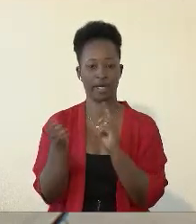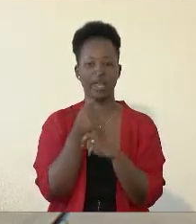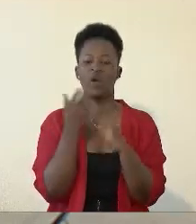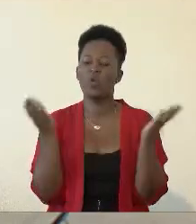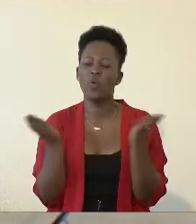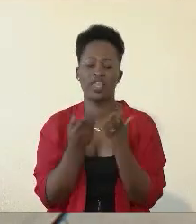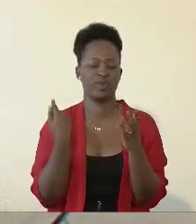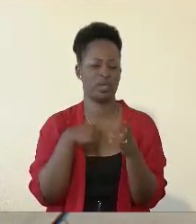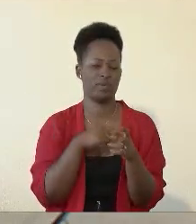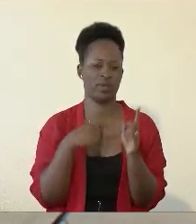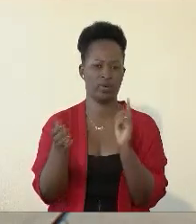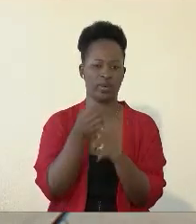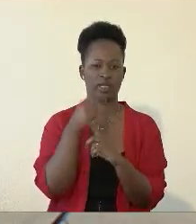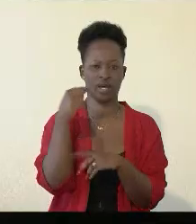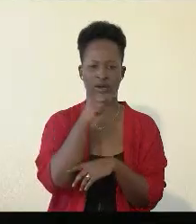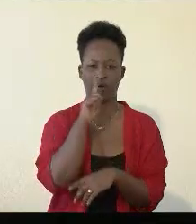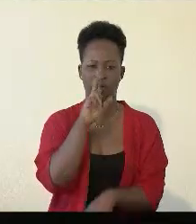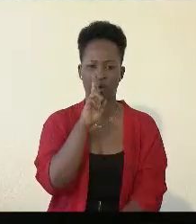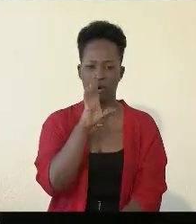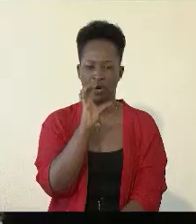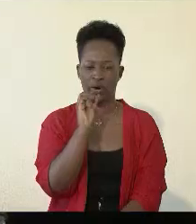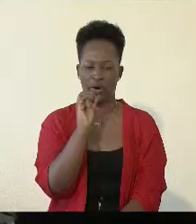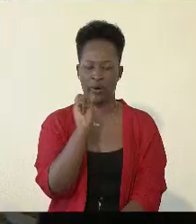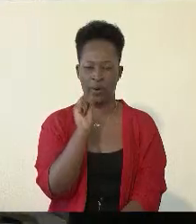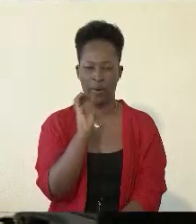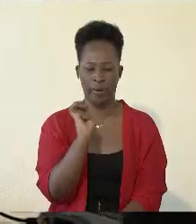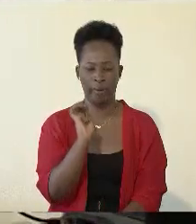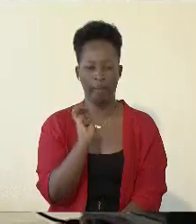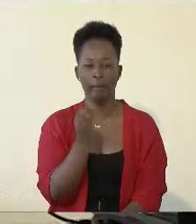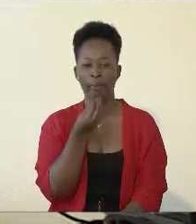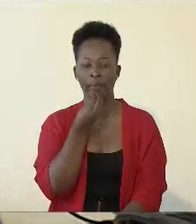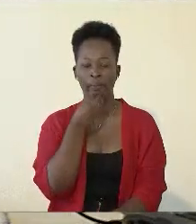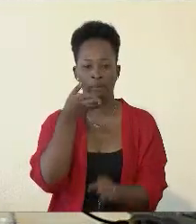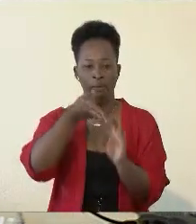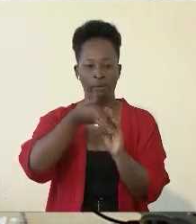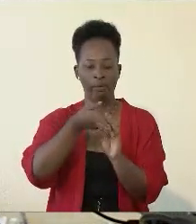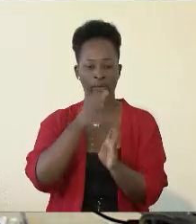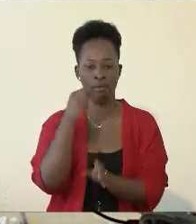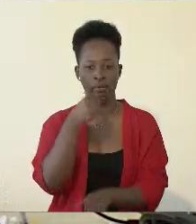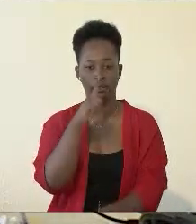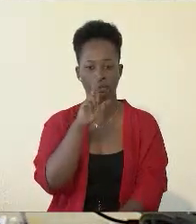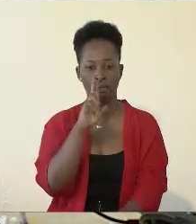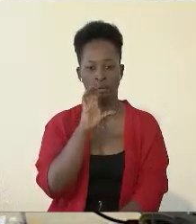glucose? When you eat food that contains glucose, the foods that